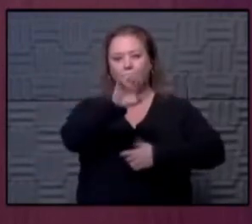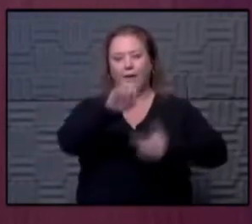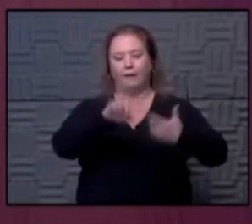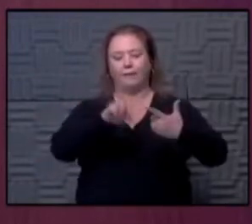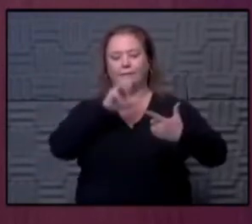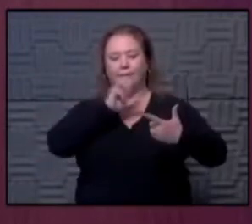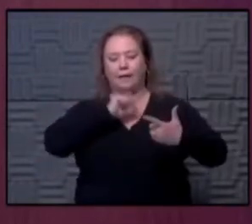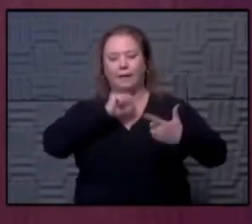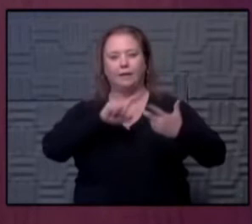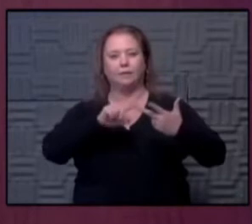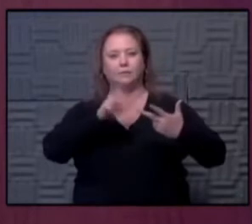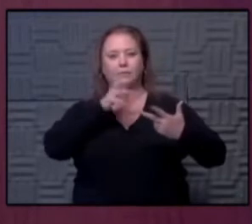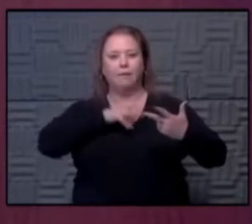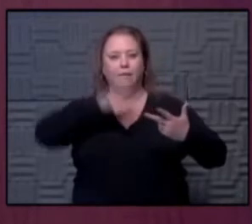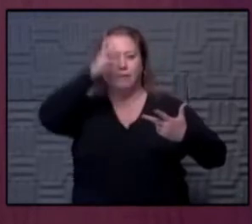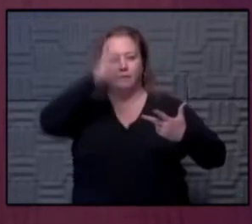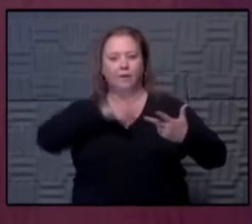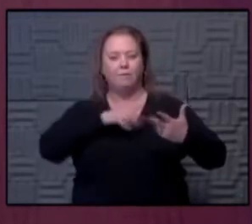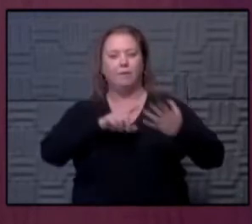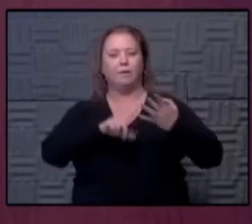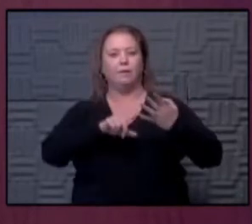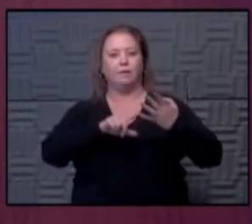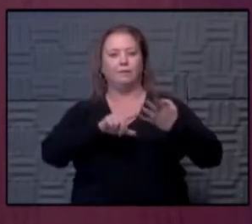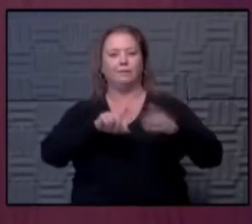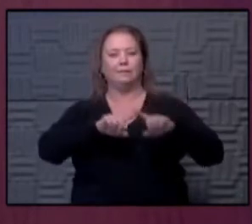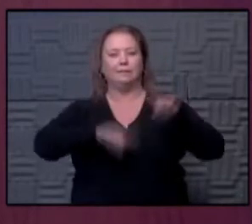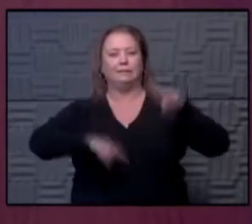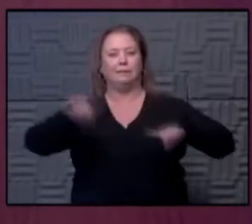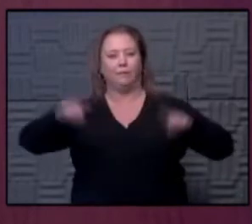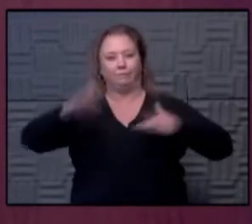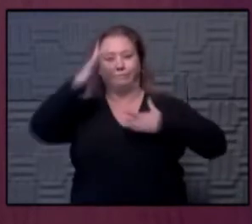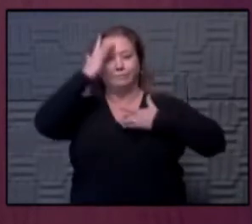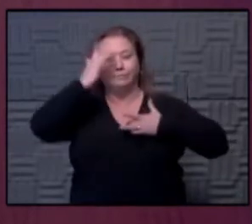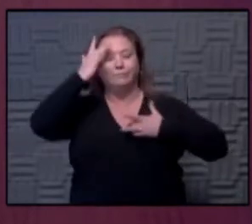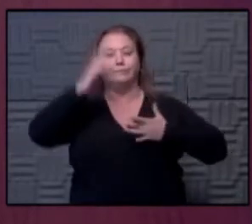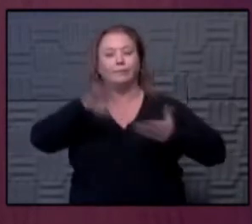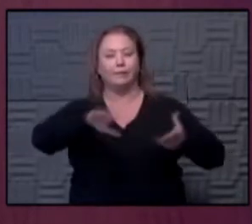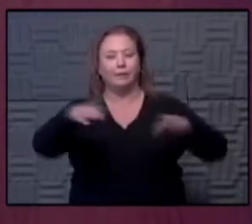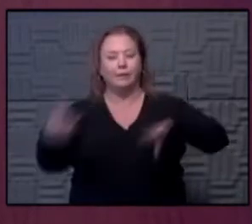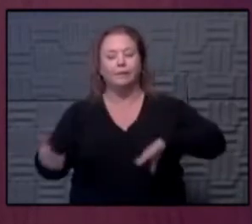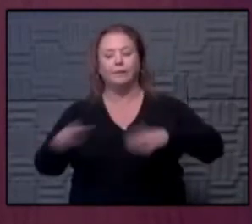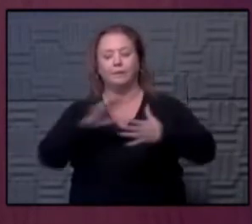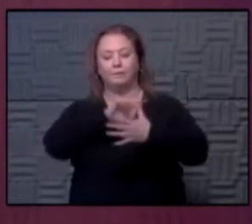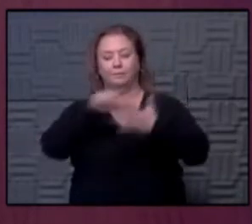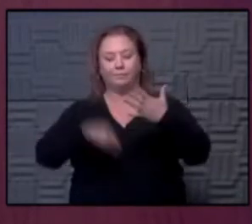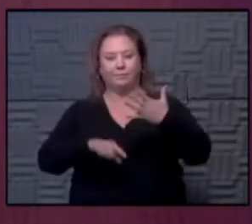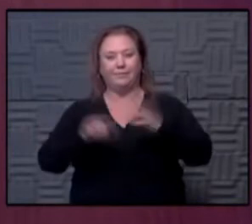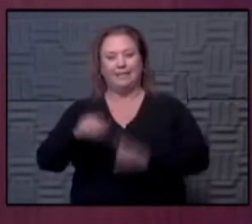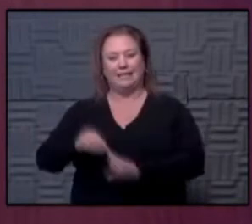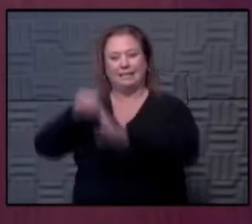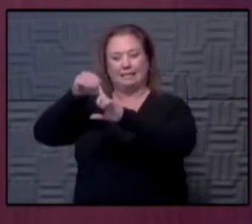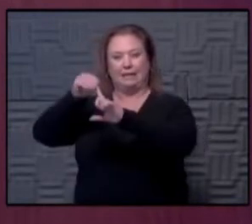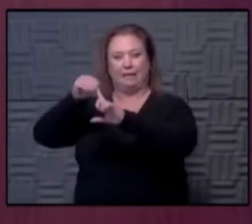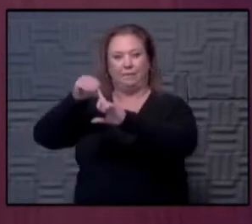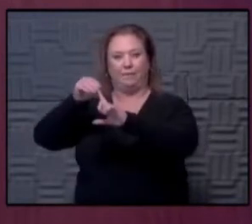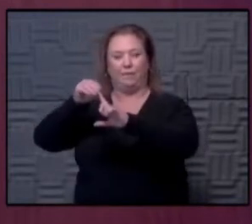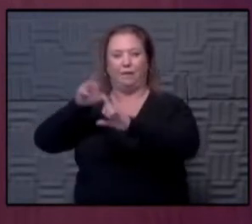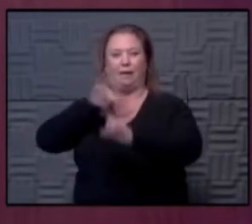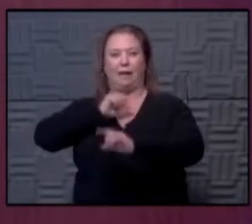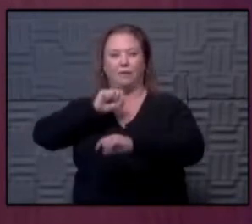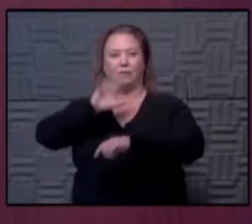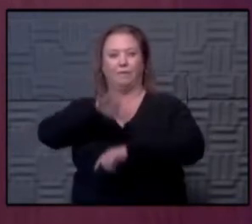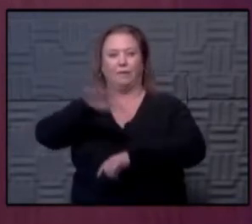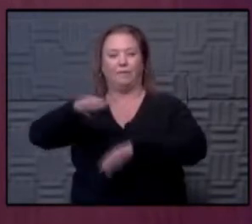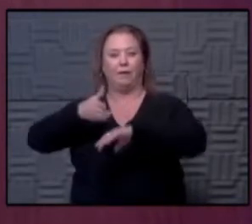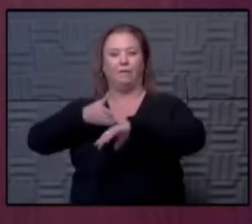and gender and different comorbidities. And really, with the exception of folks who were over the age of 55, had a